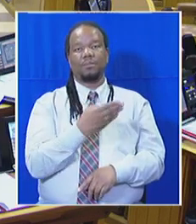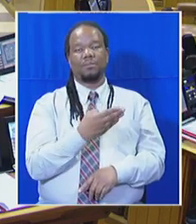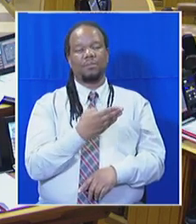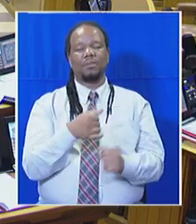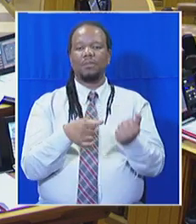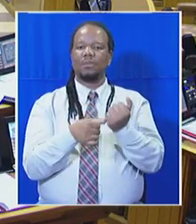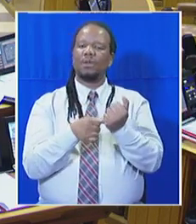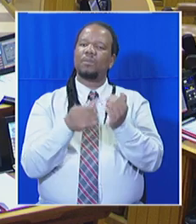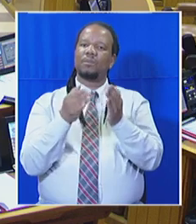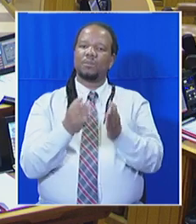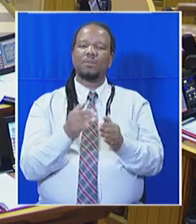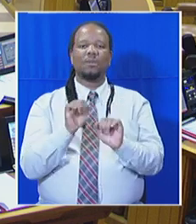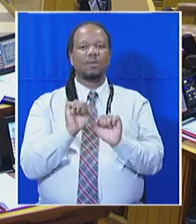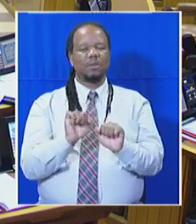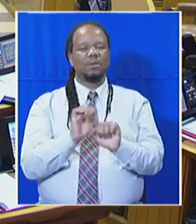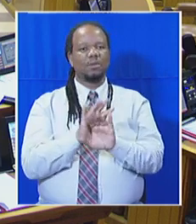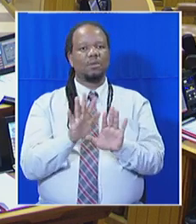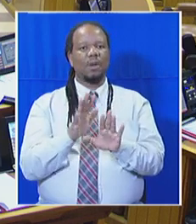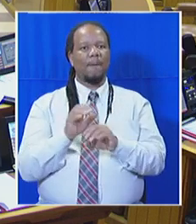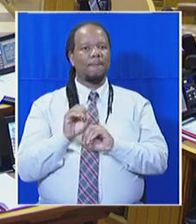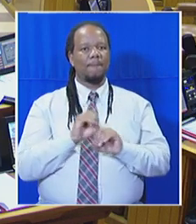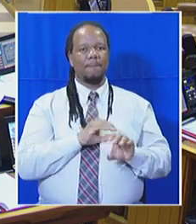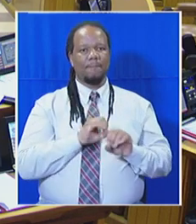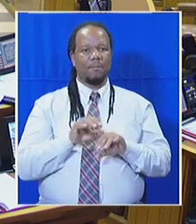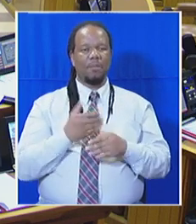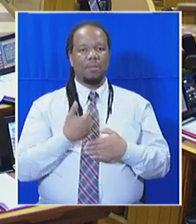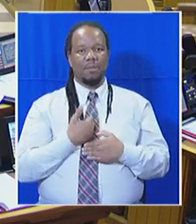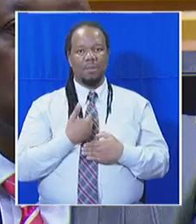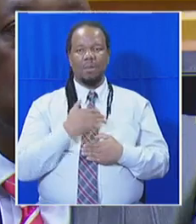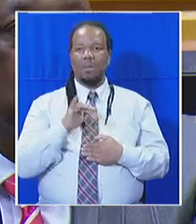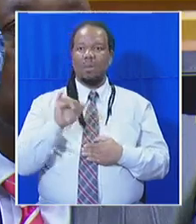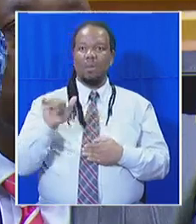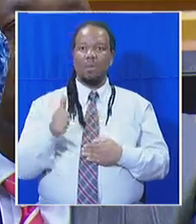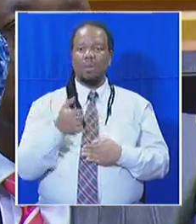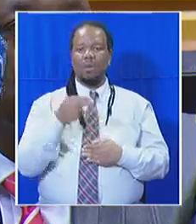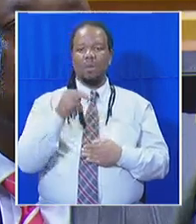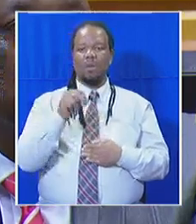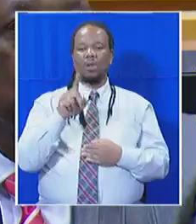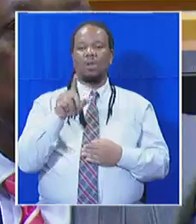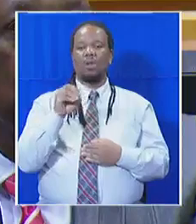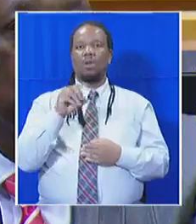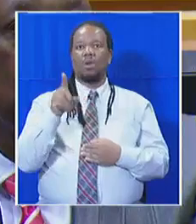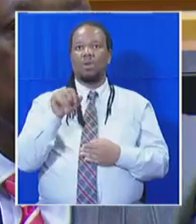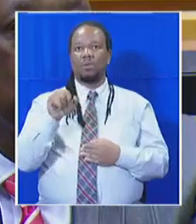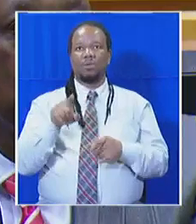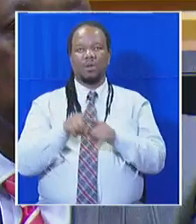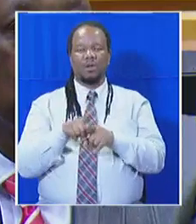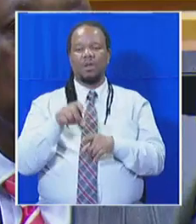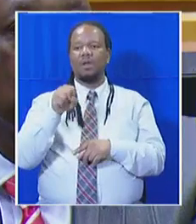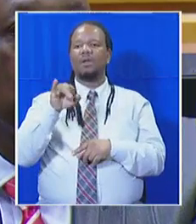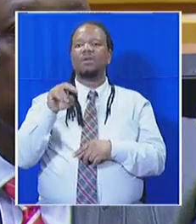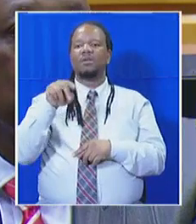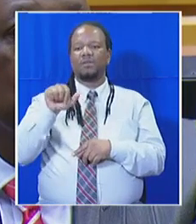Deputy Speaker, much as it pains me, I have to agree with Honorable Ndlozi and Honorable Singh. They